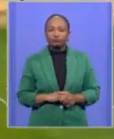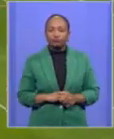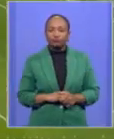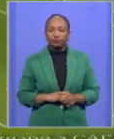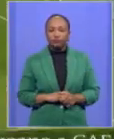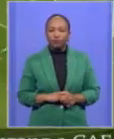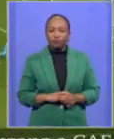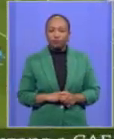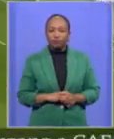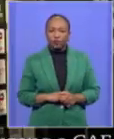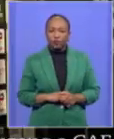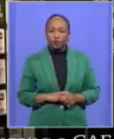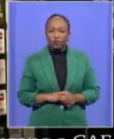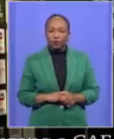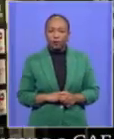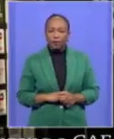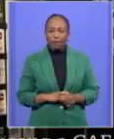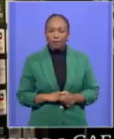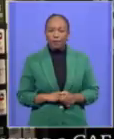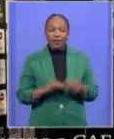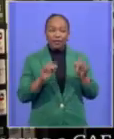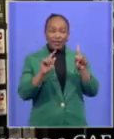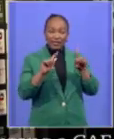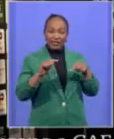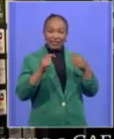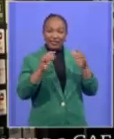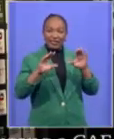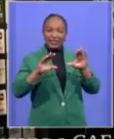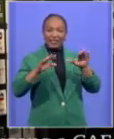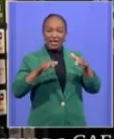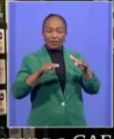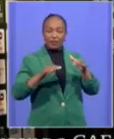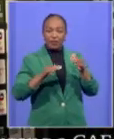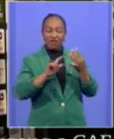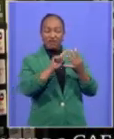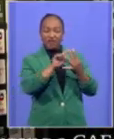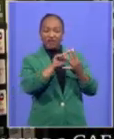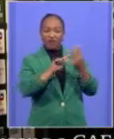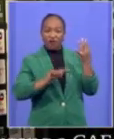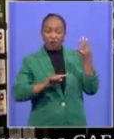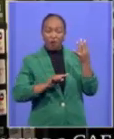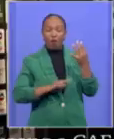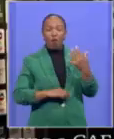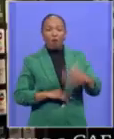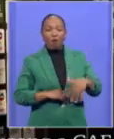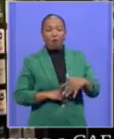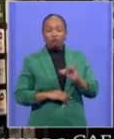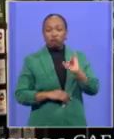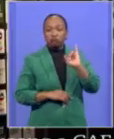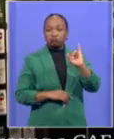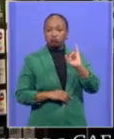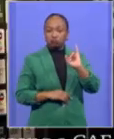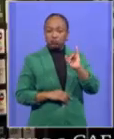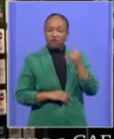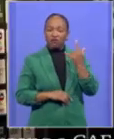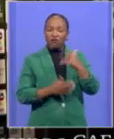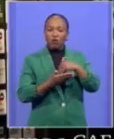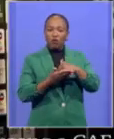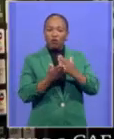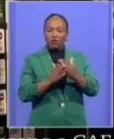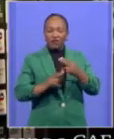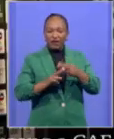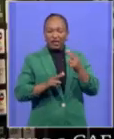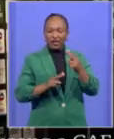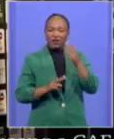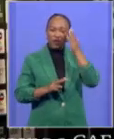We are playing against a team that's scored 4 against SFAR Rabat in the last in the quarterfinals, so it's a team